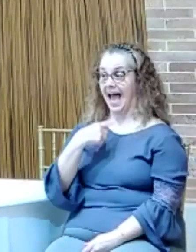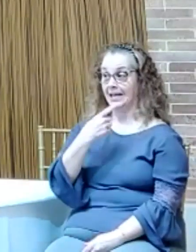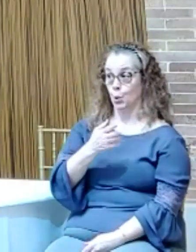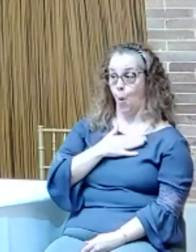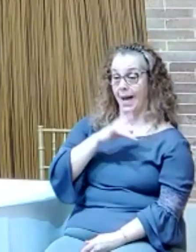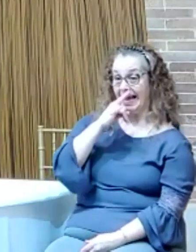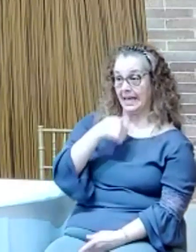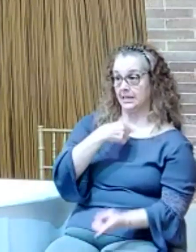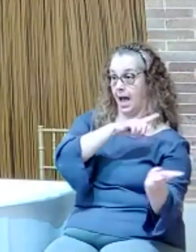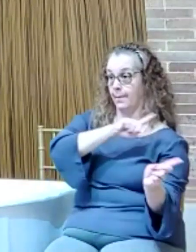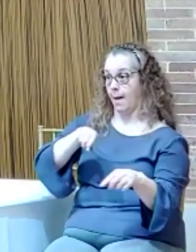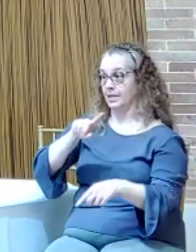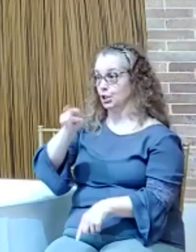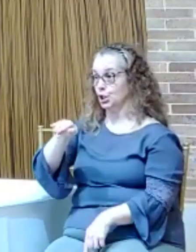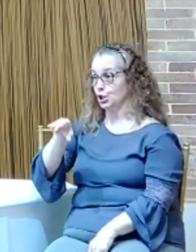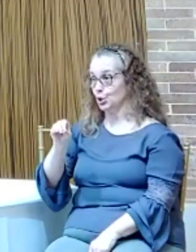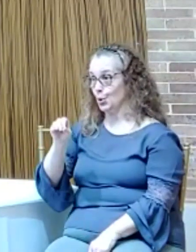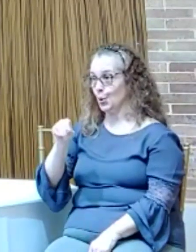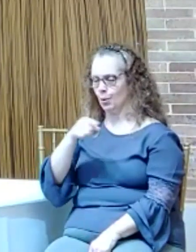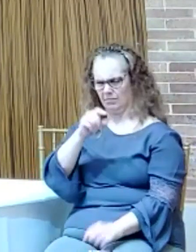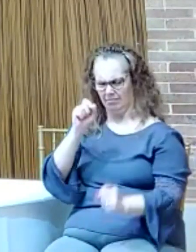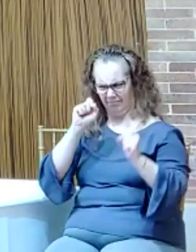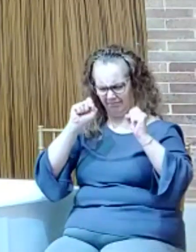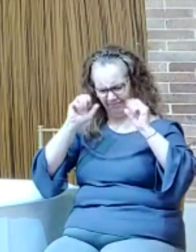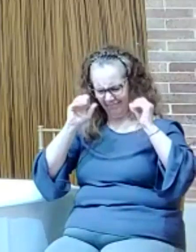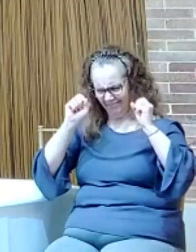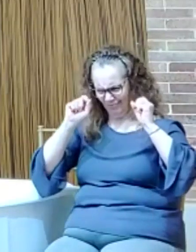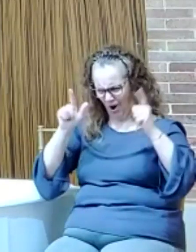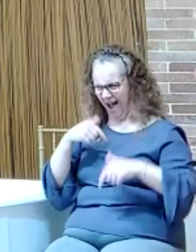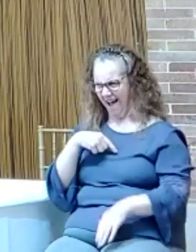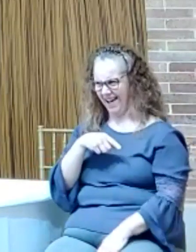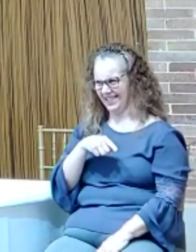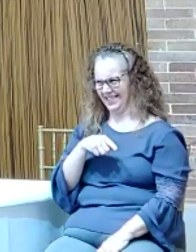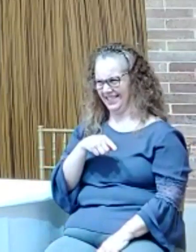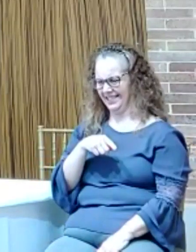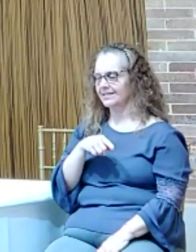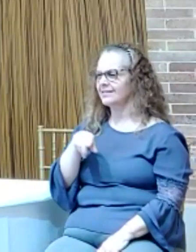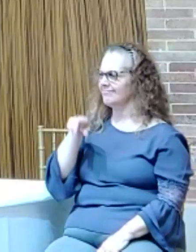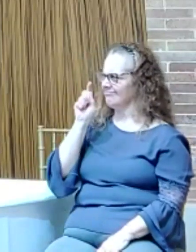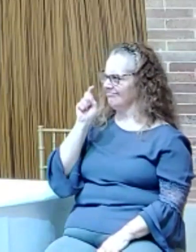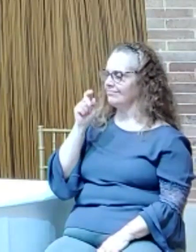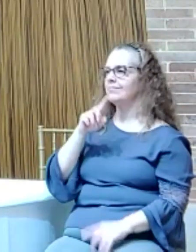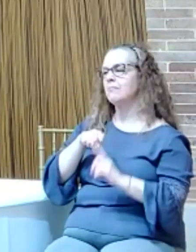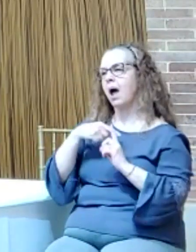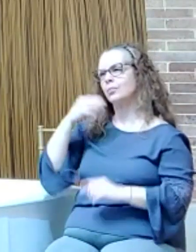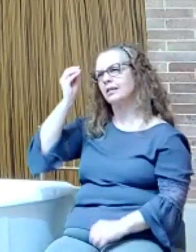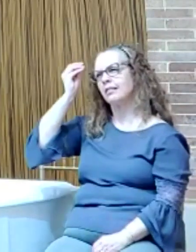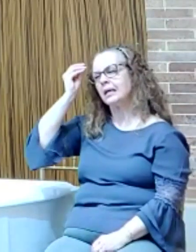to the zoo to speak they were really surprised um but I was thinking about this too